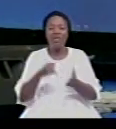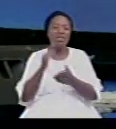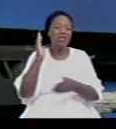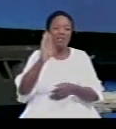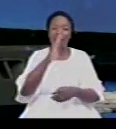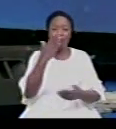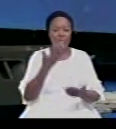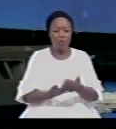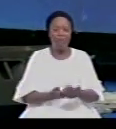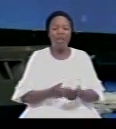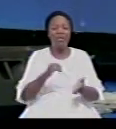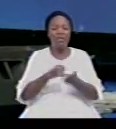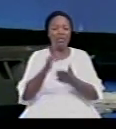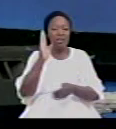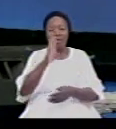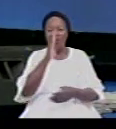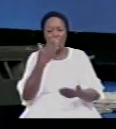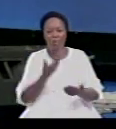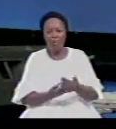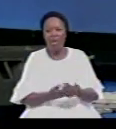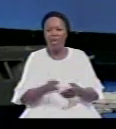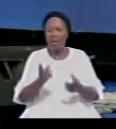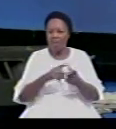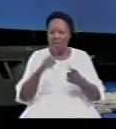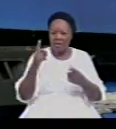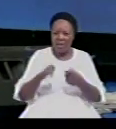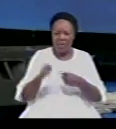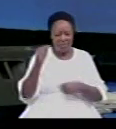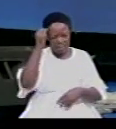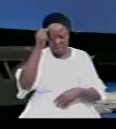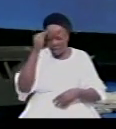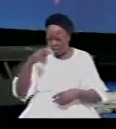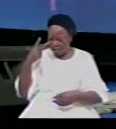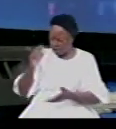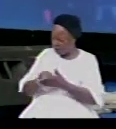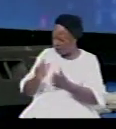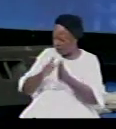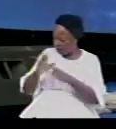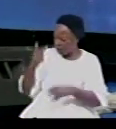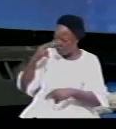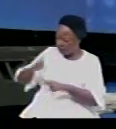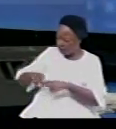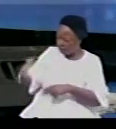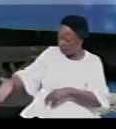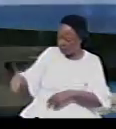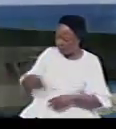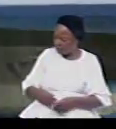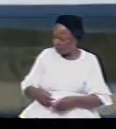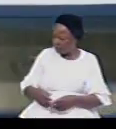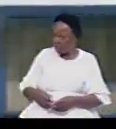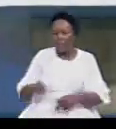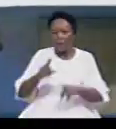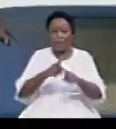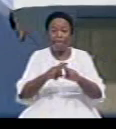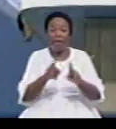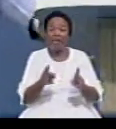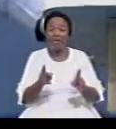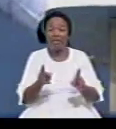well, it shall be well. And you'll think, look at that Christian sitting by your side, but